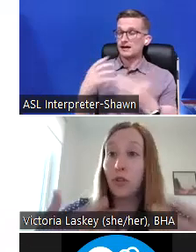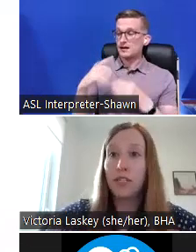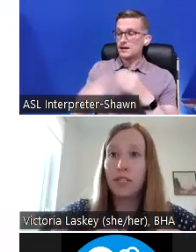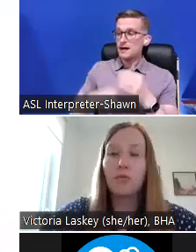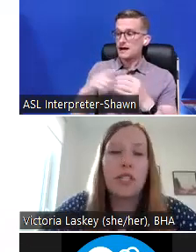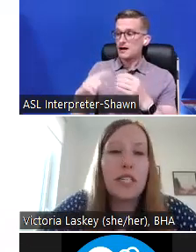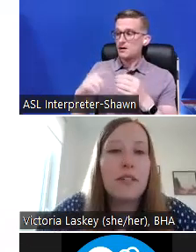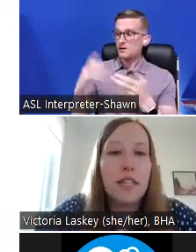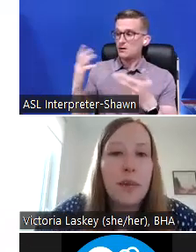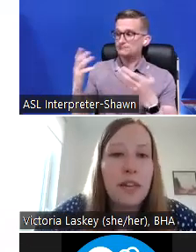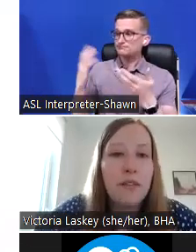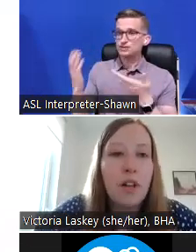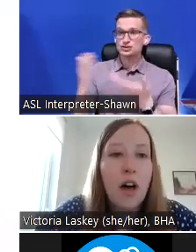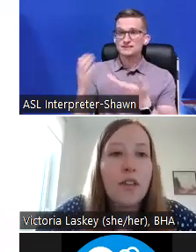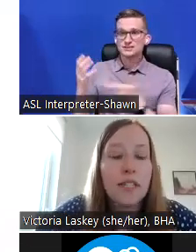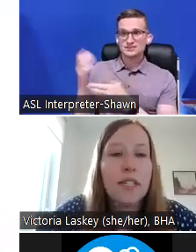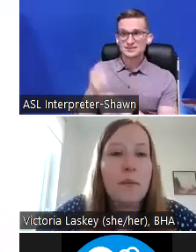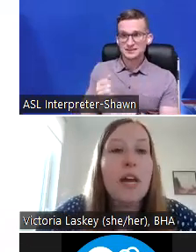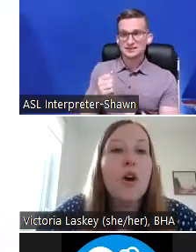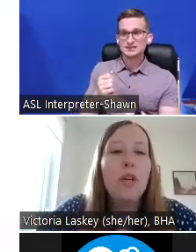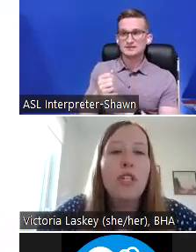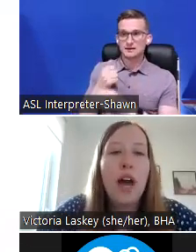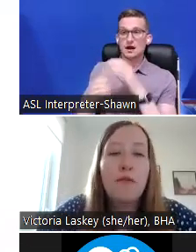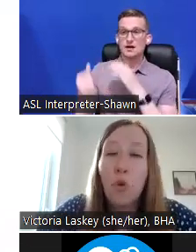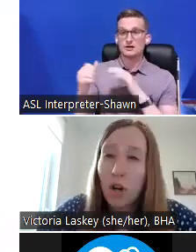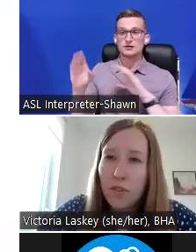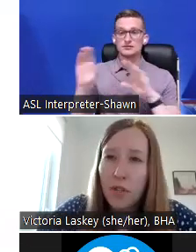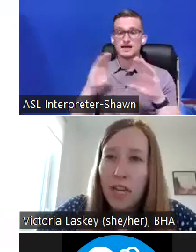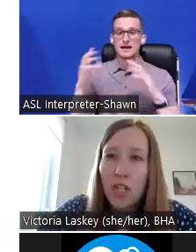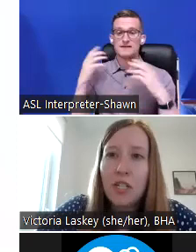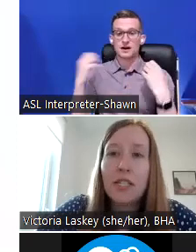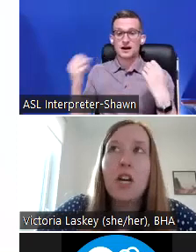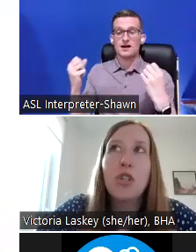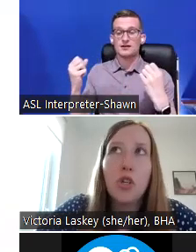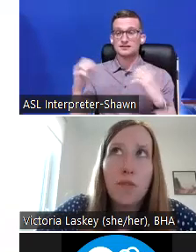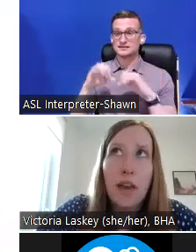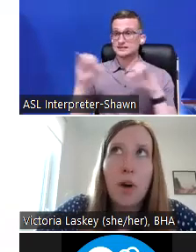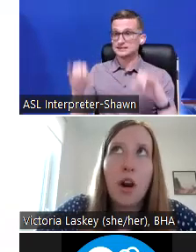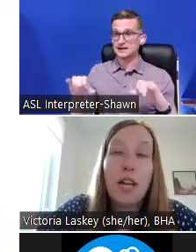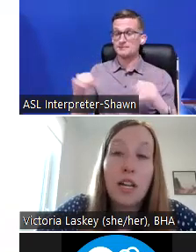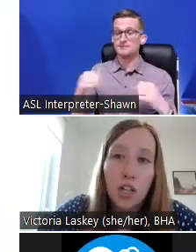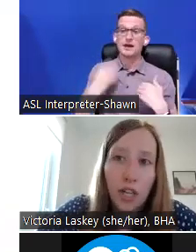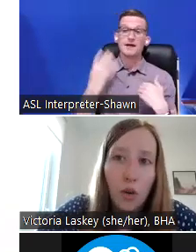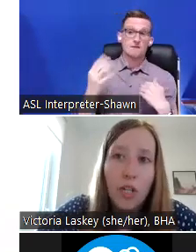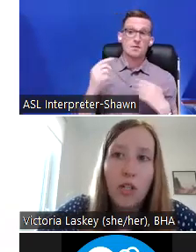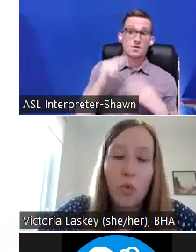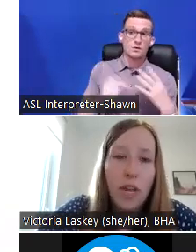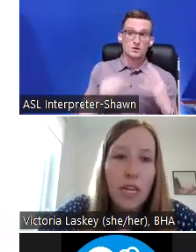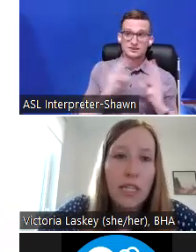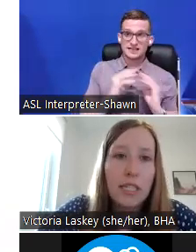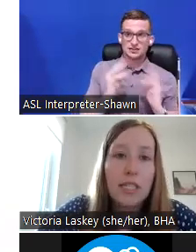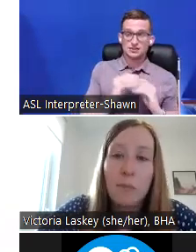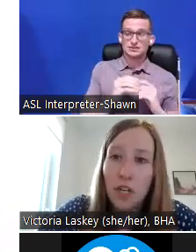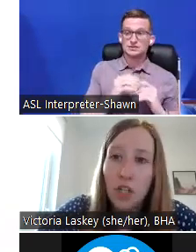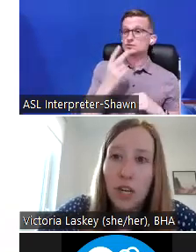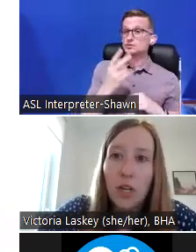about services received in the behavioral health system. We do have 4 of those sessions. 2 of them are English language, 1